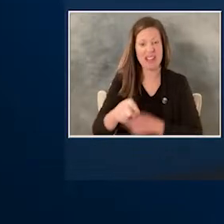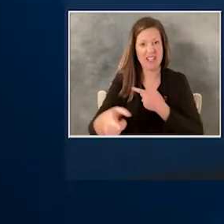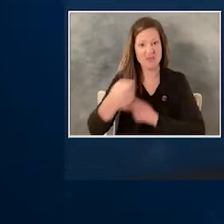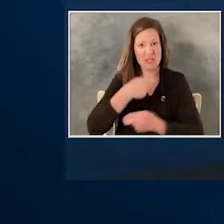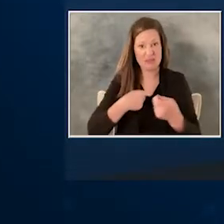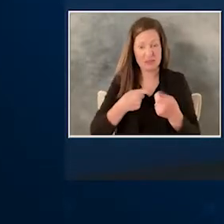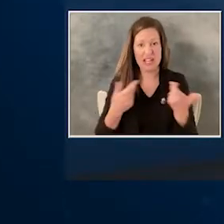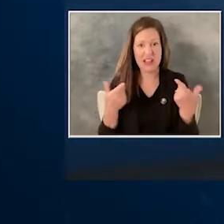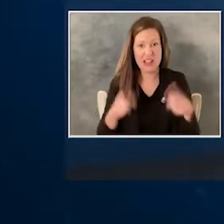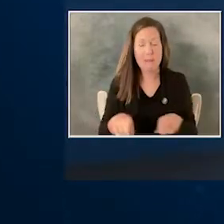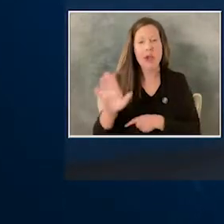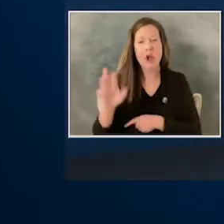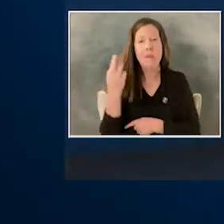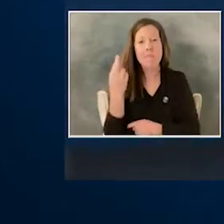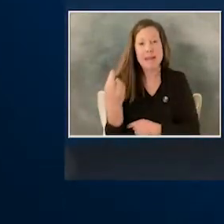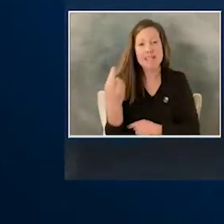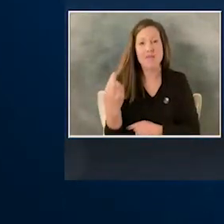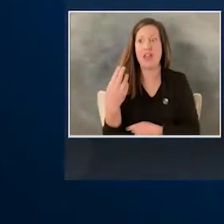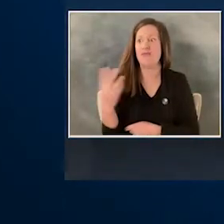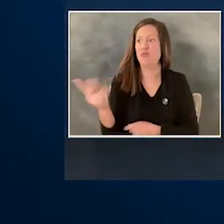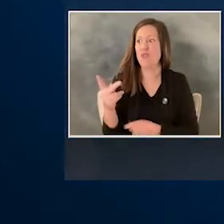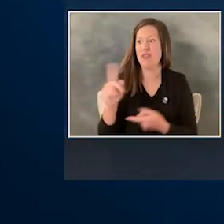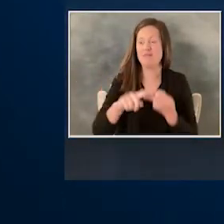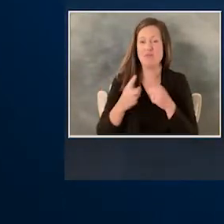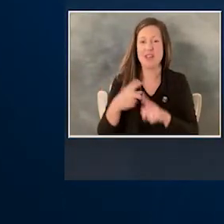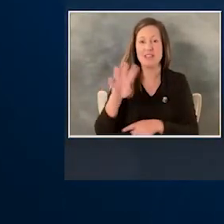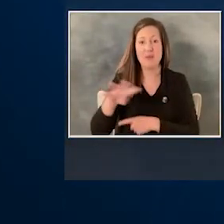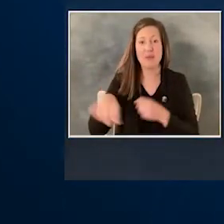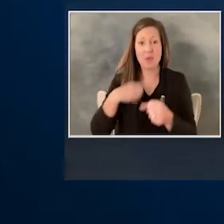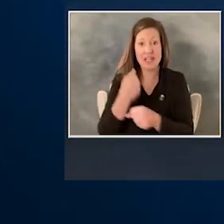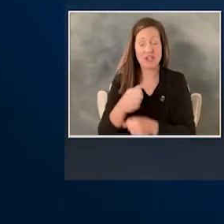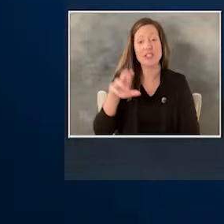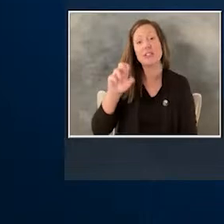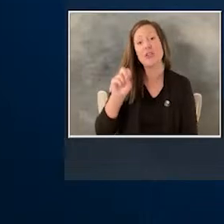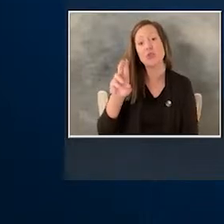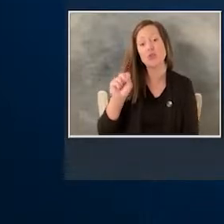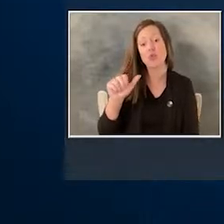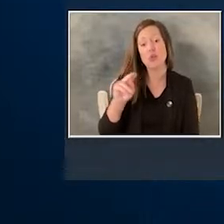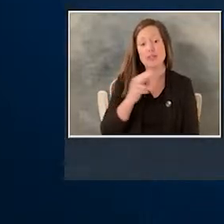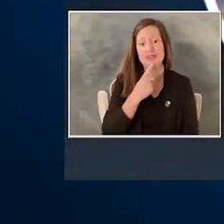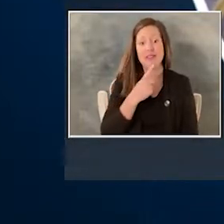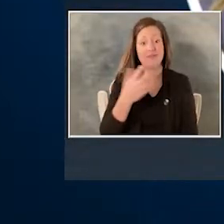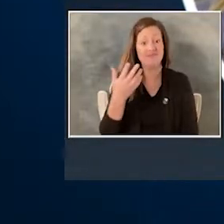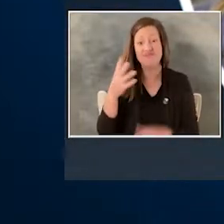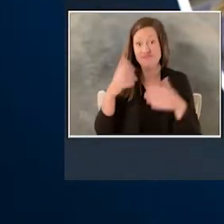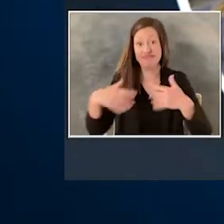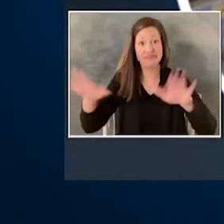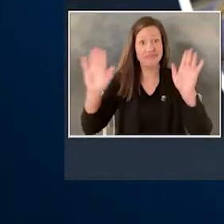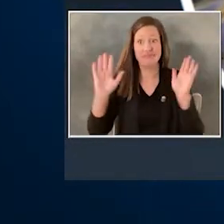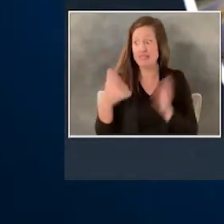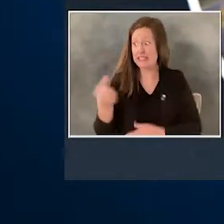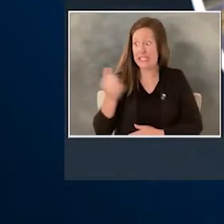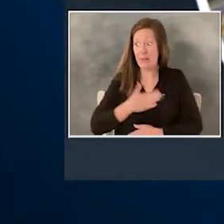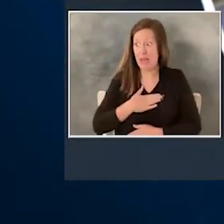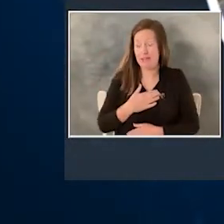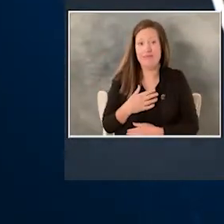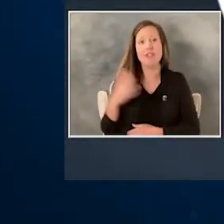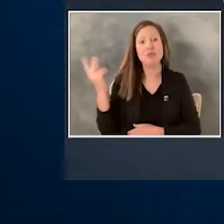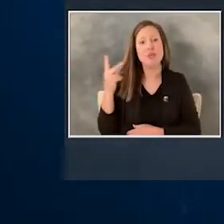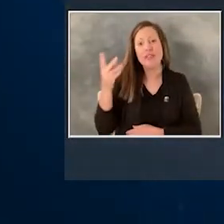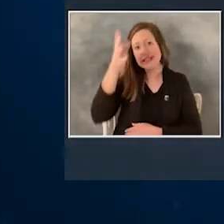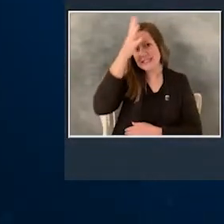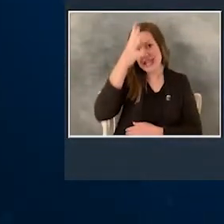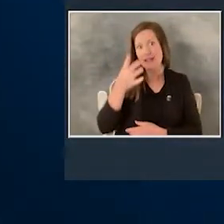her best friend of 44 years, Susan Bruff, said, "Take one of mine." Her dad and my dad were best friends, and I